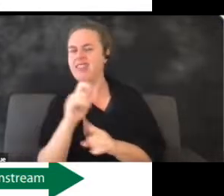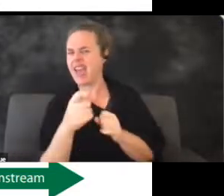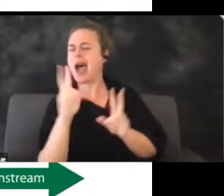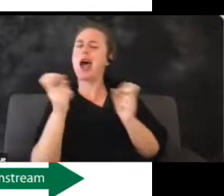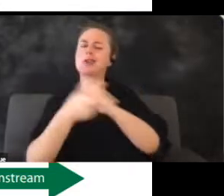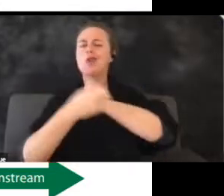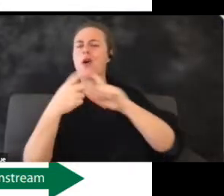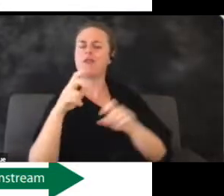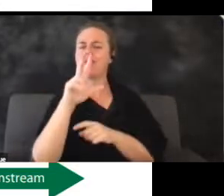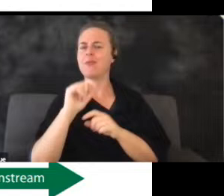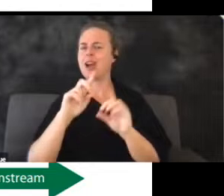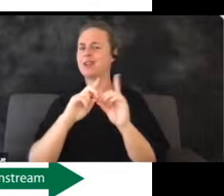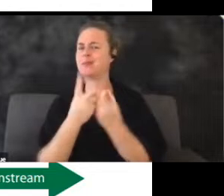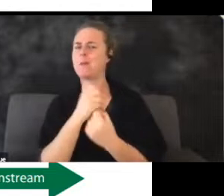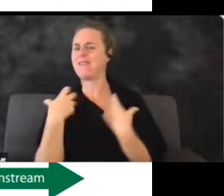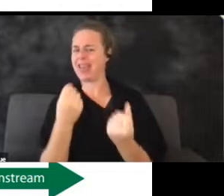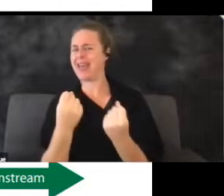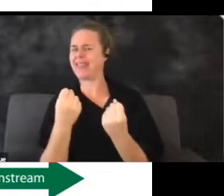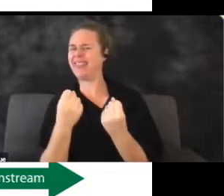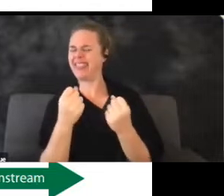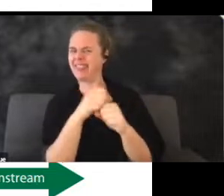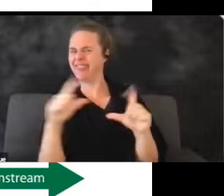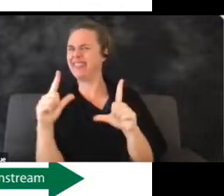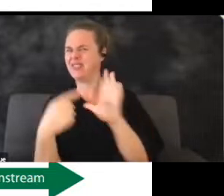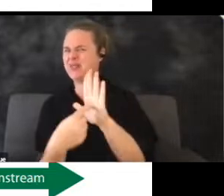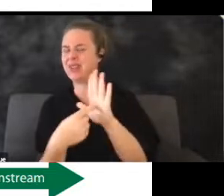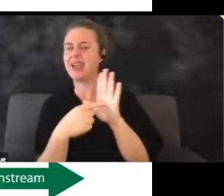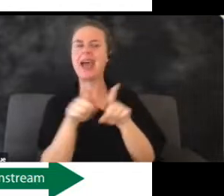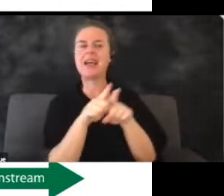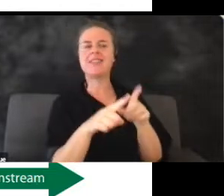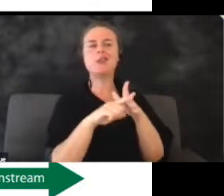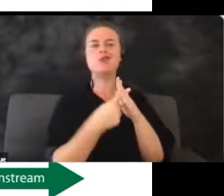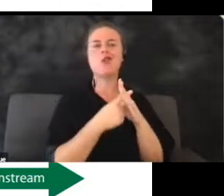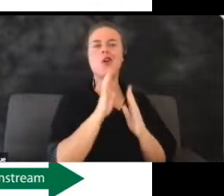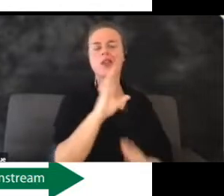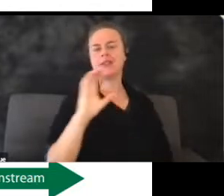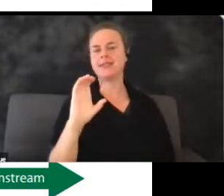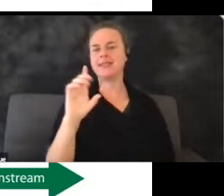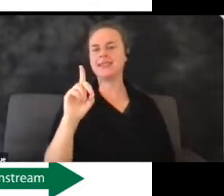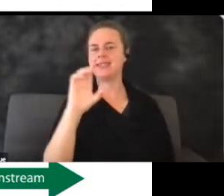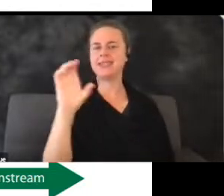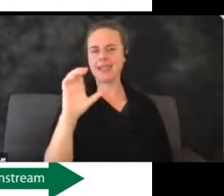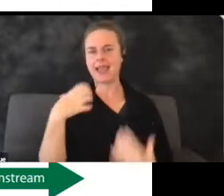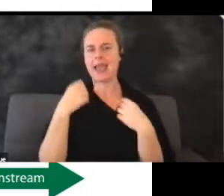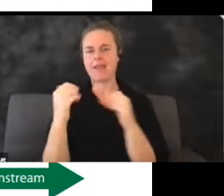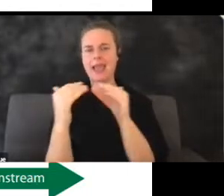Health as they embark on a CDC health equity project, which we are